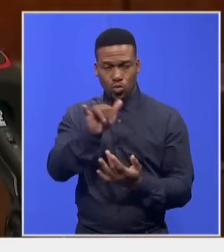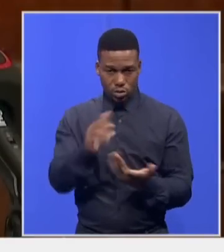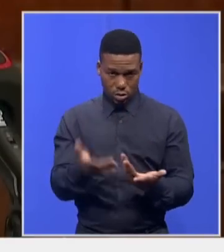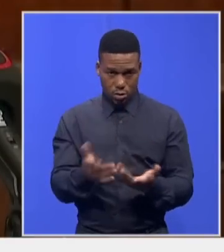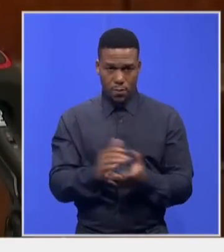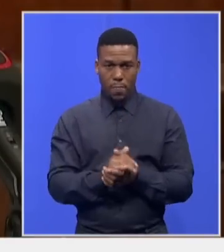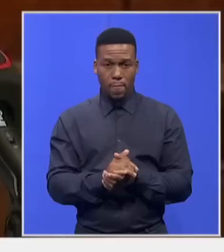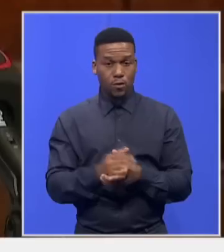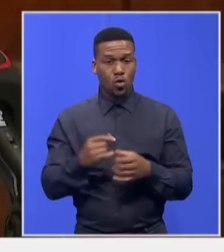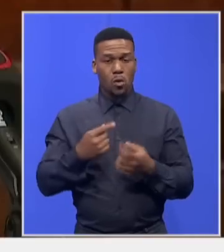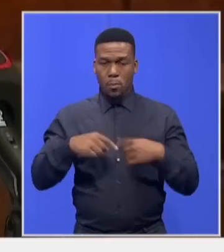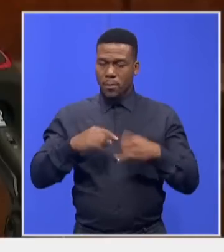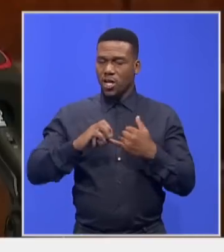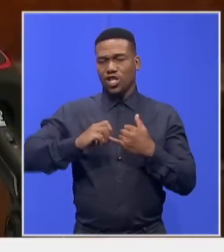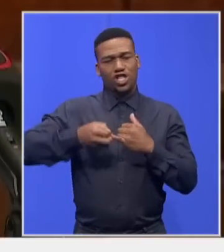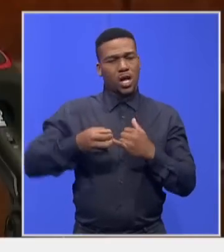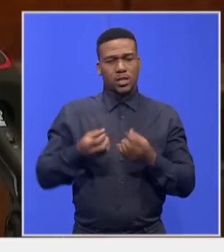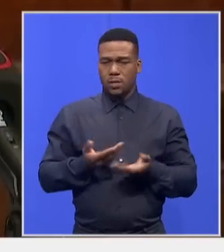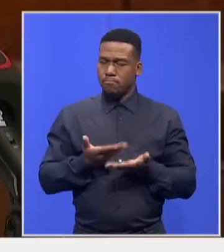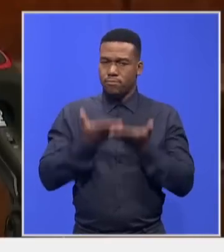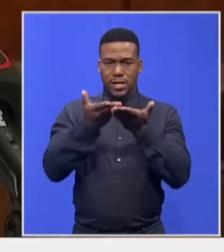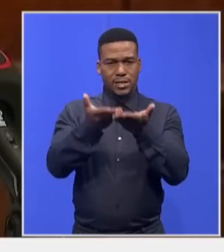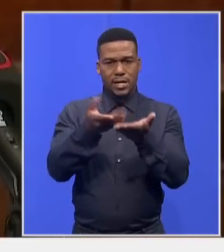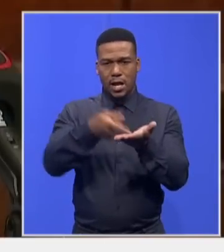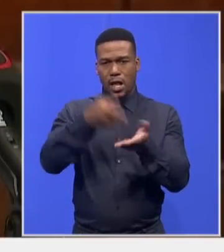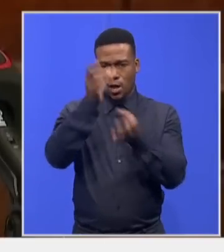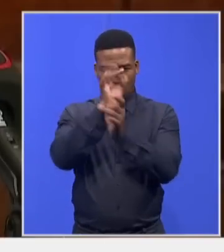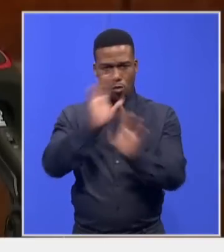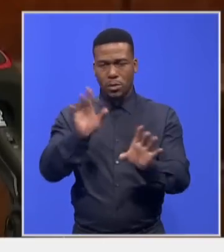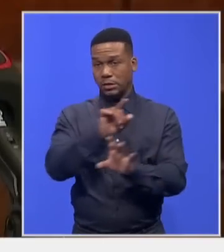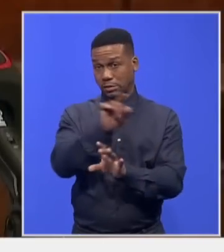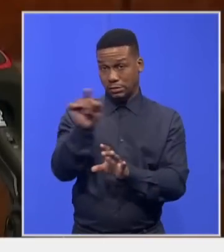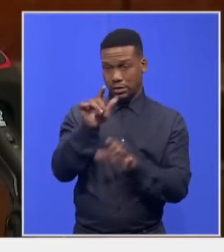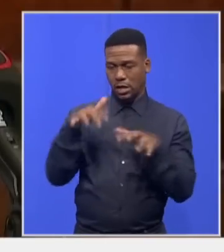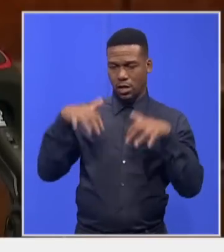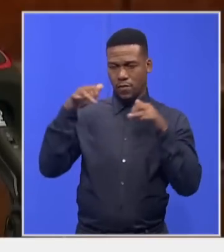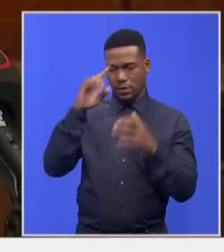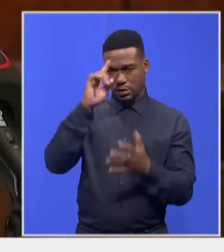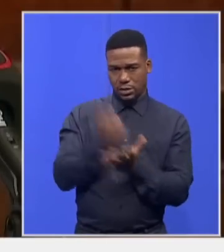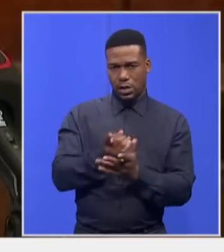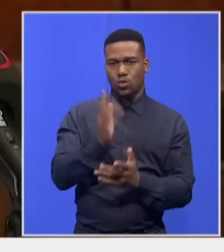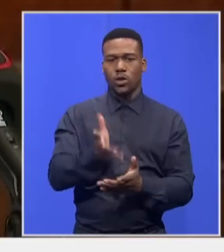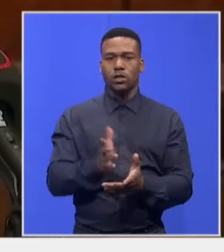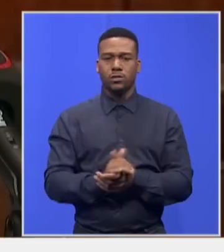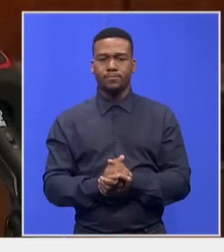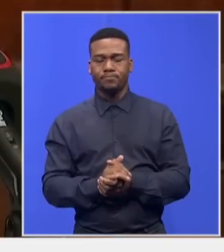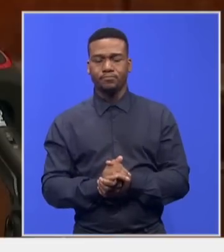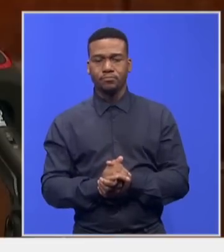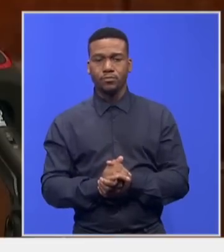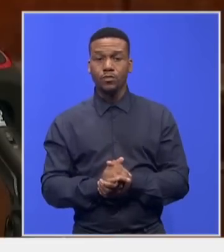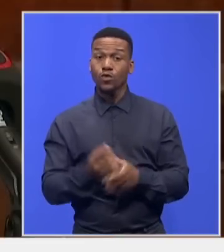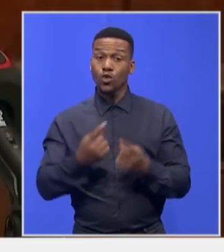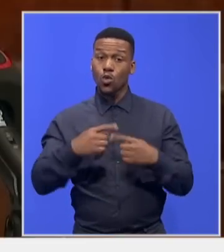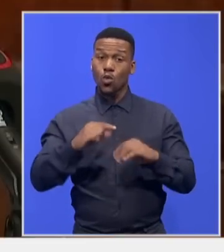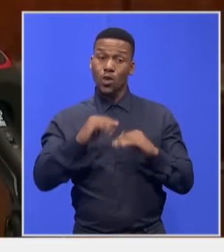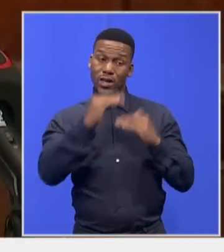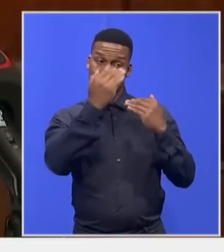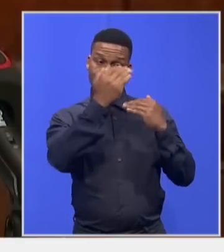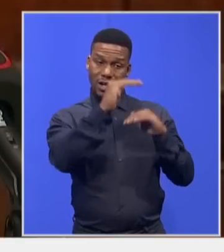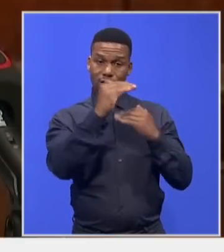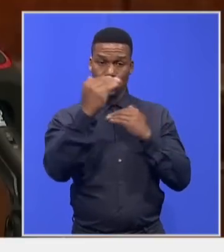of course cabinet will make that determination. So we have categorized these 14